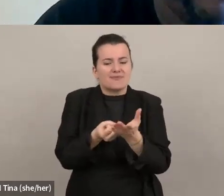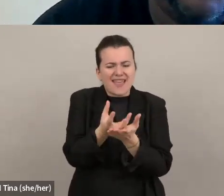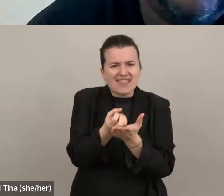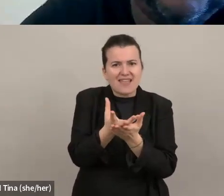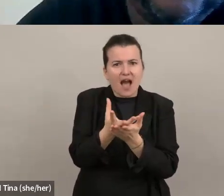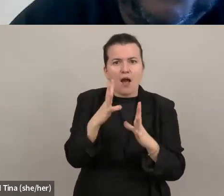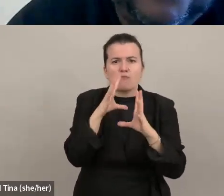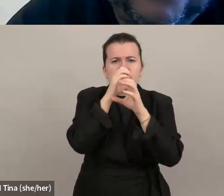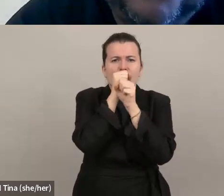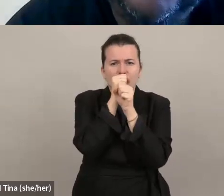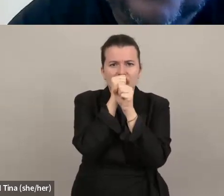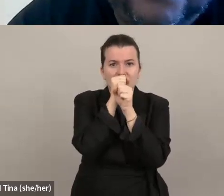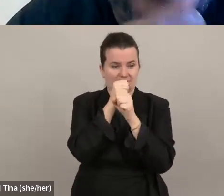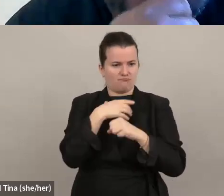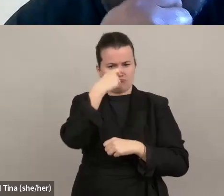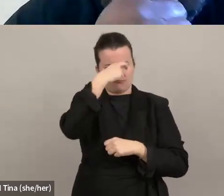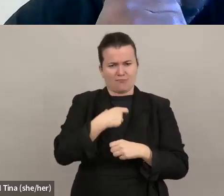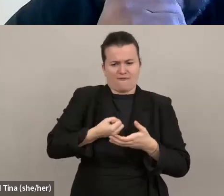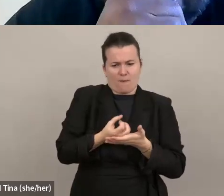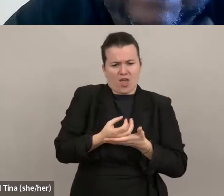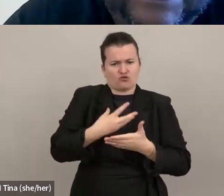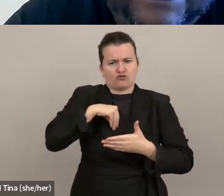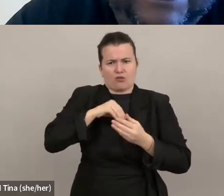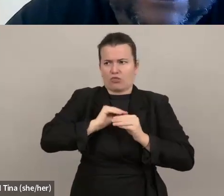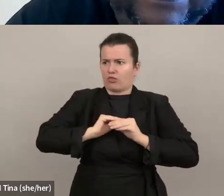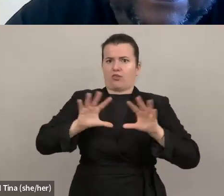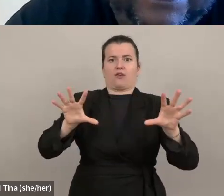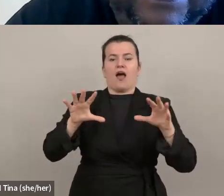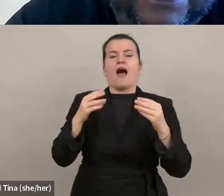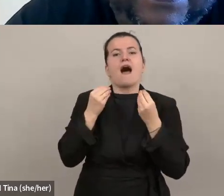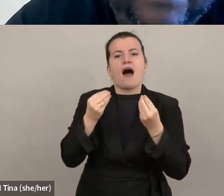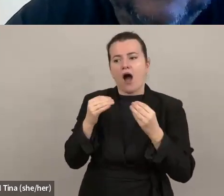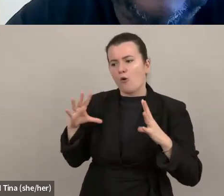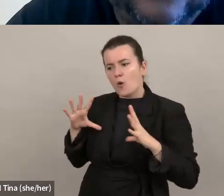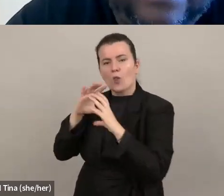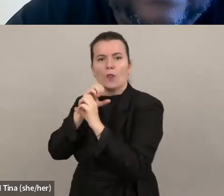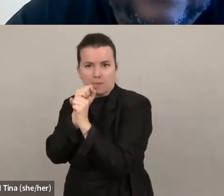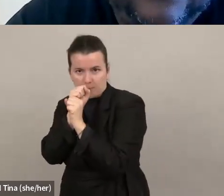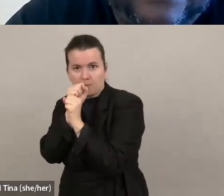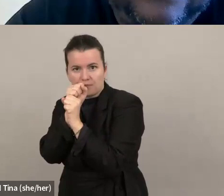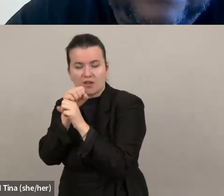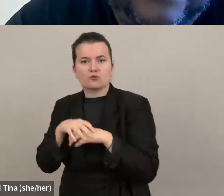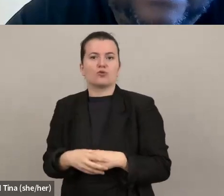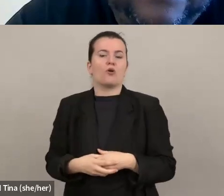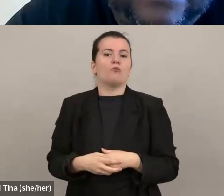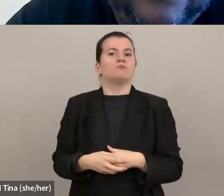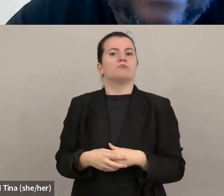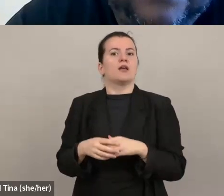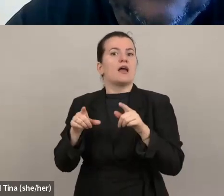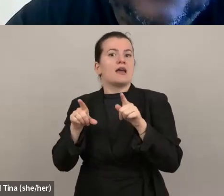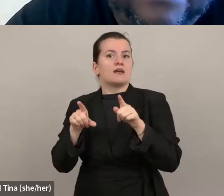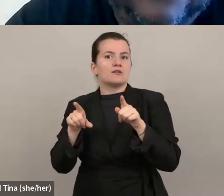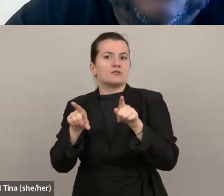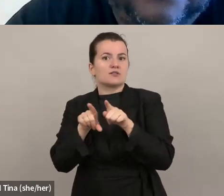How do you envision, the critical areas of data protection and data privacy in regard to